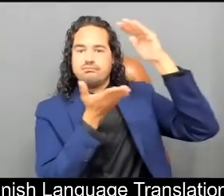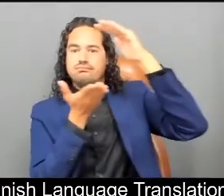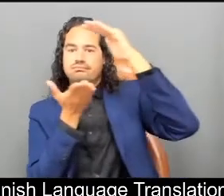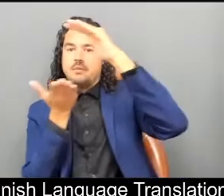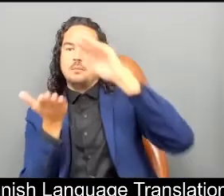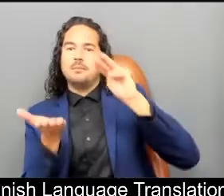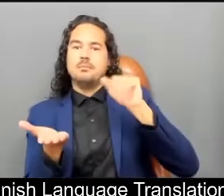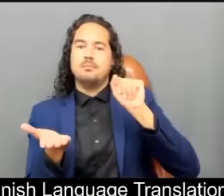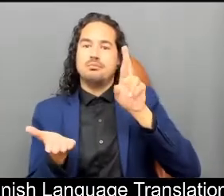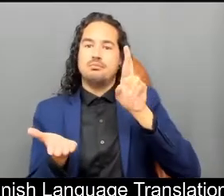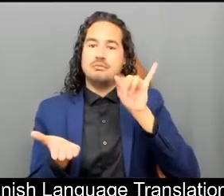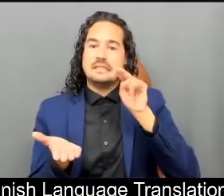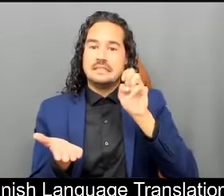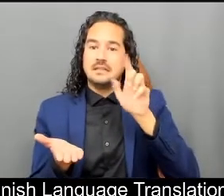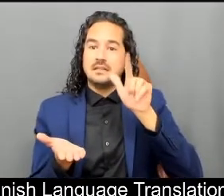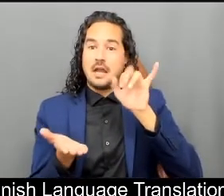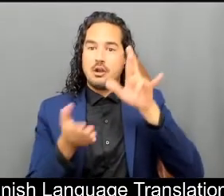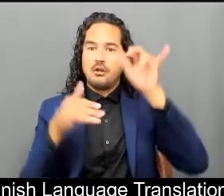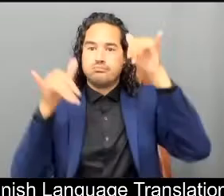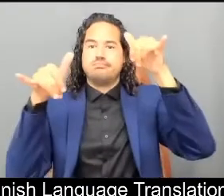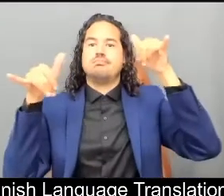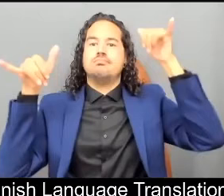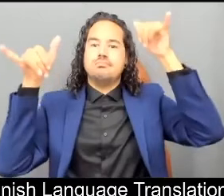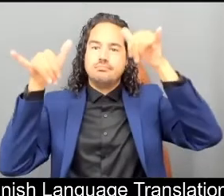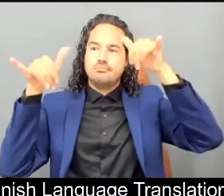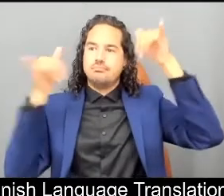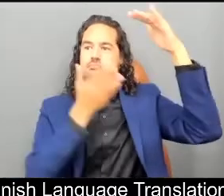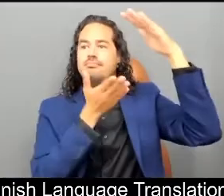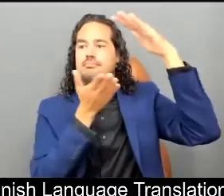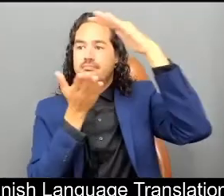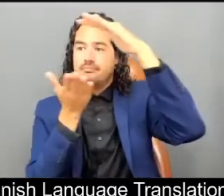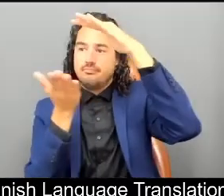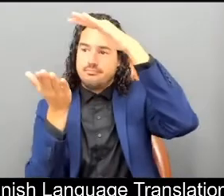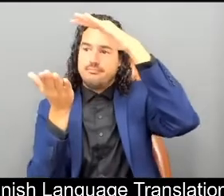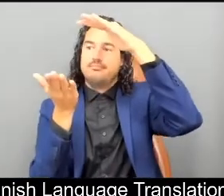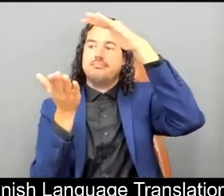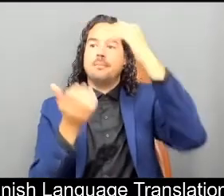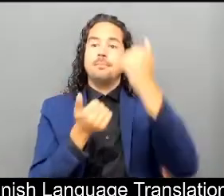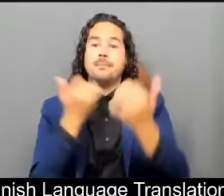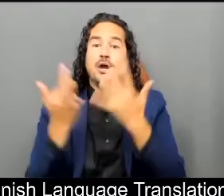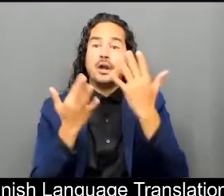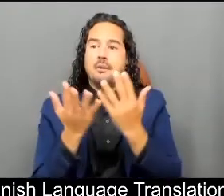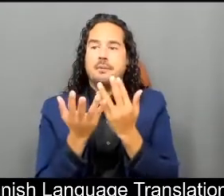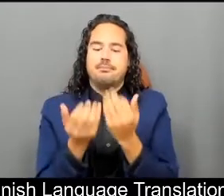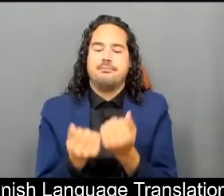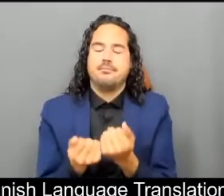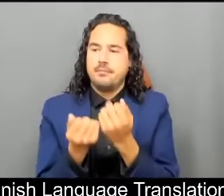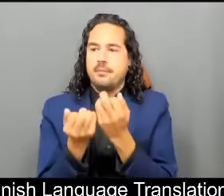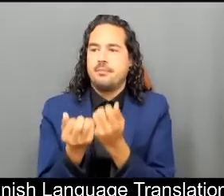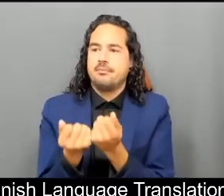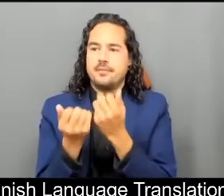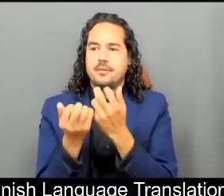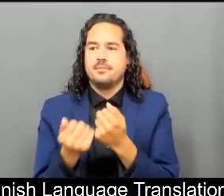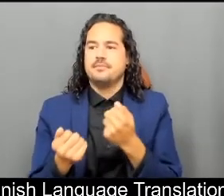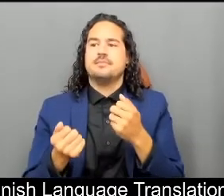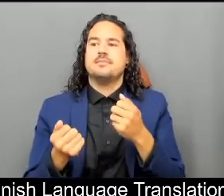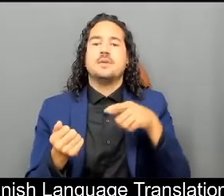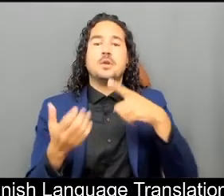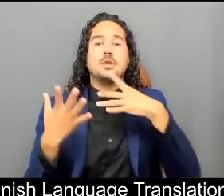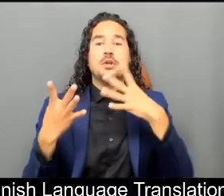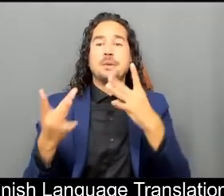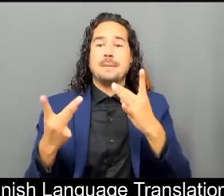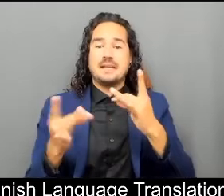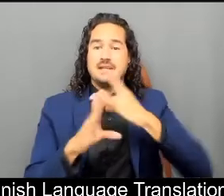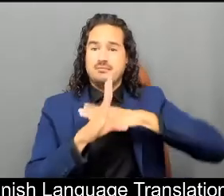exist yesterday. Our relative humidities at times and where we wanted to burn were still 94% throughout